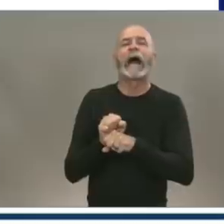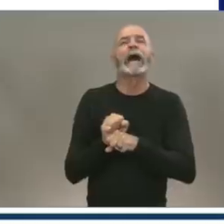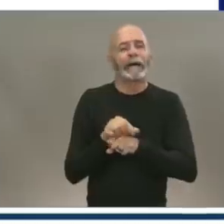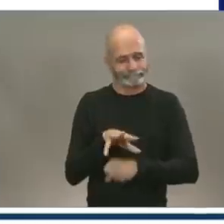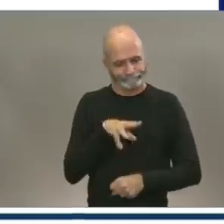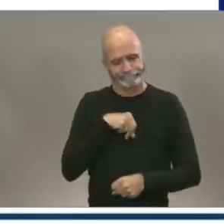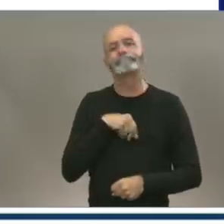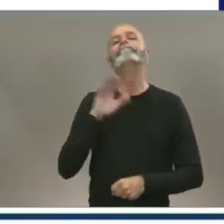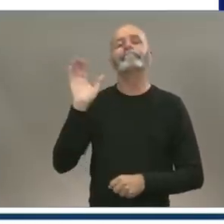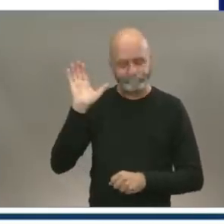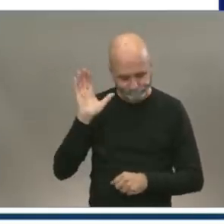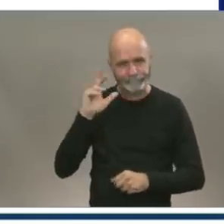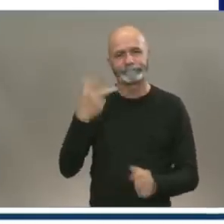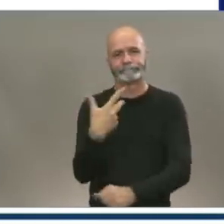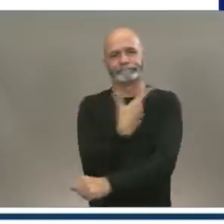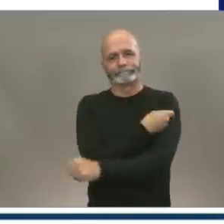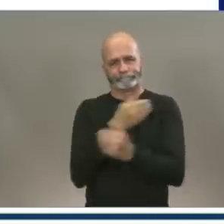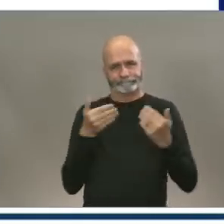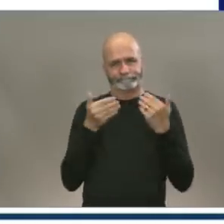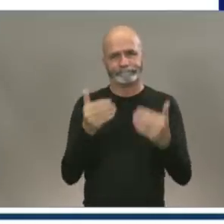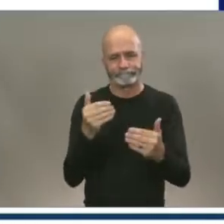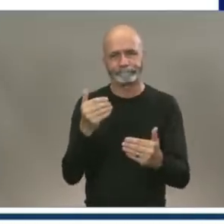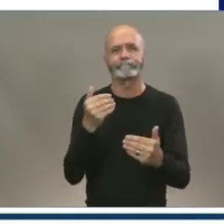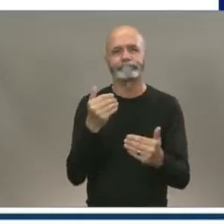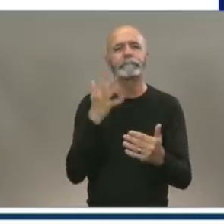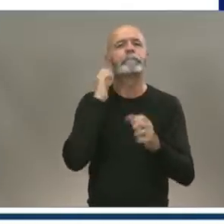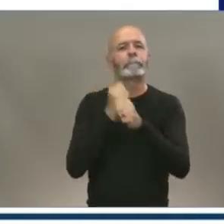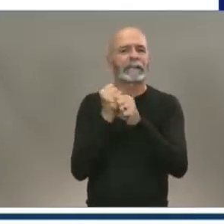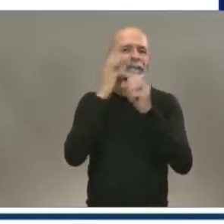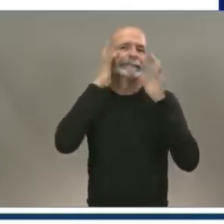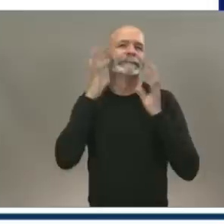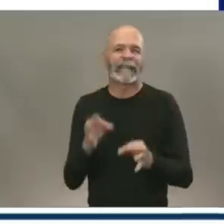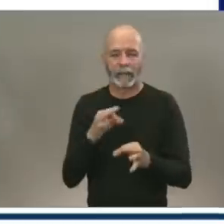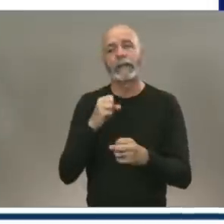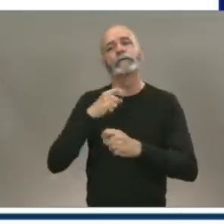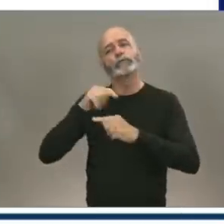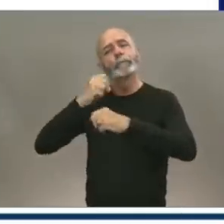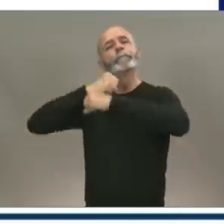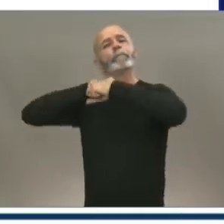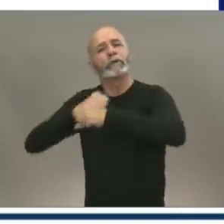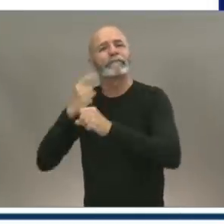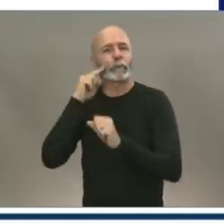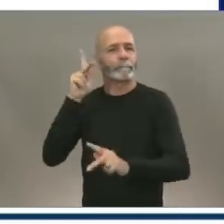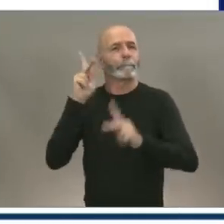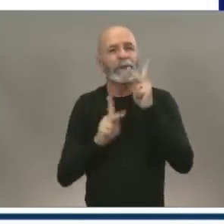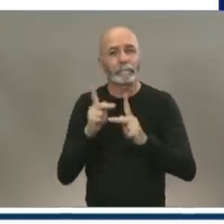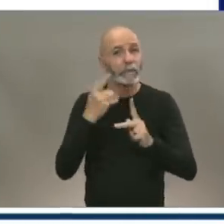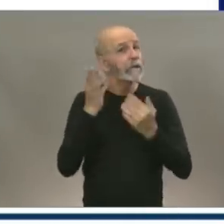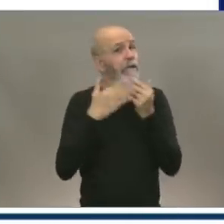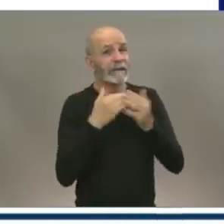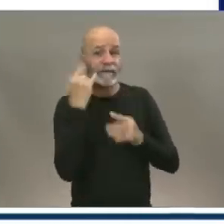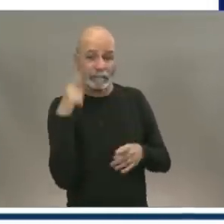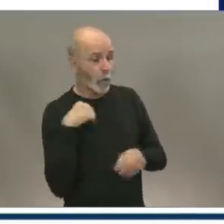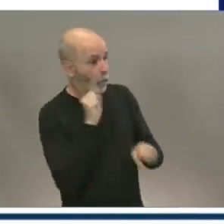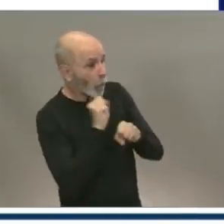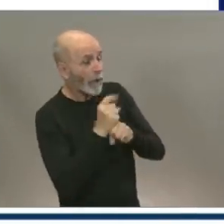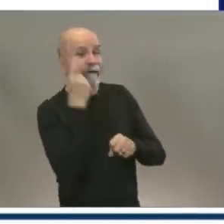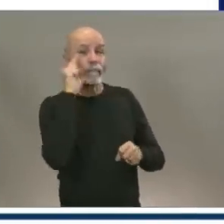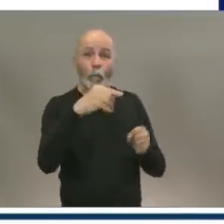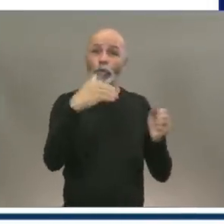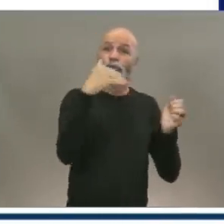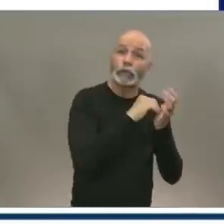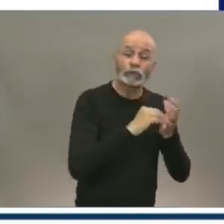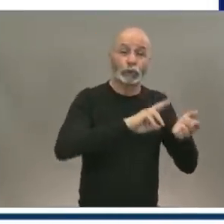choice, a choice that protects the health of the people that they care for at work every single day. And again,